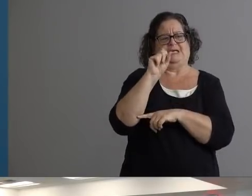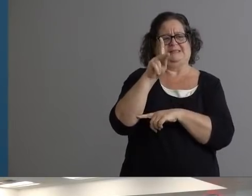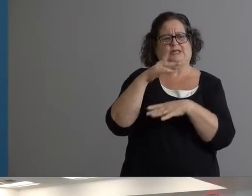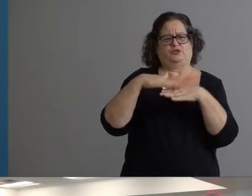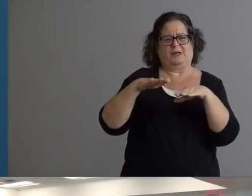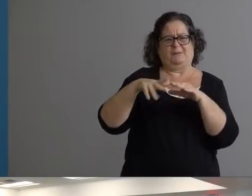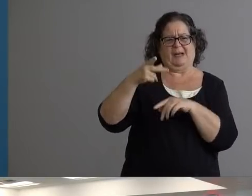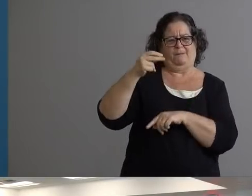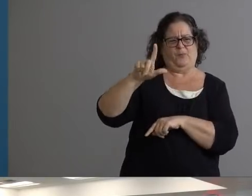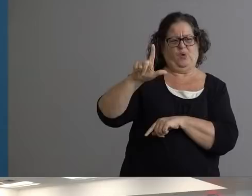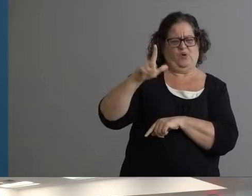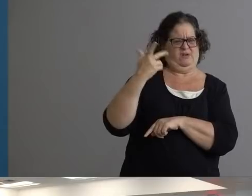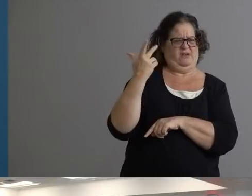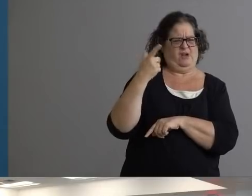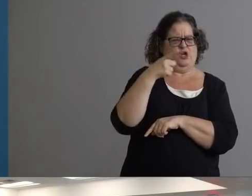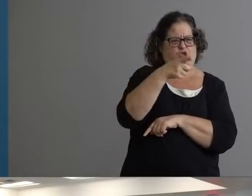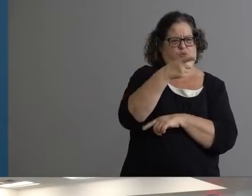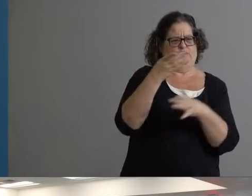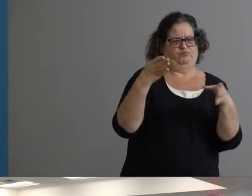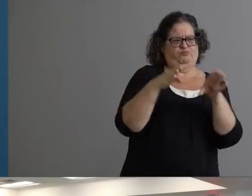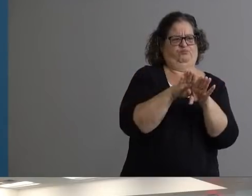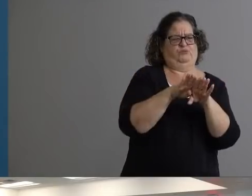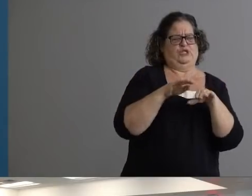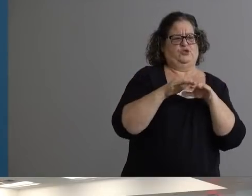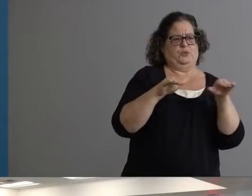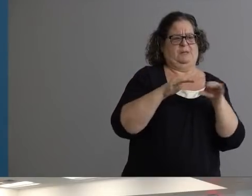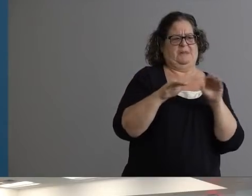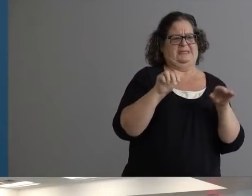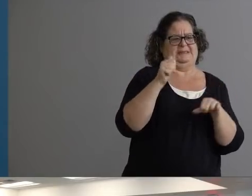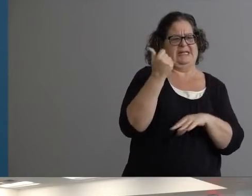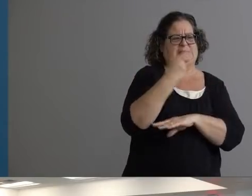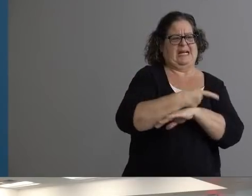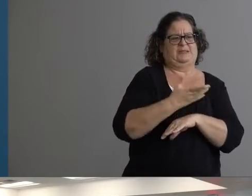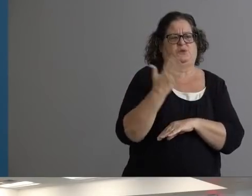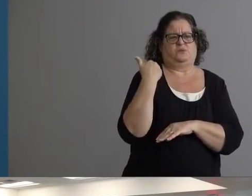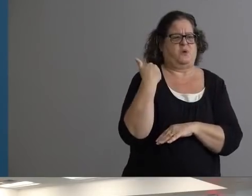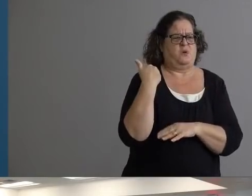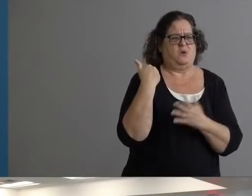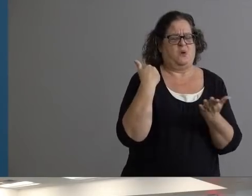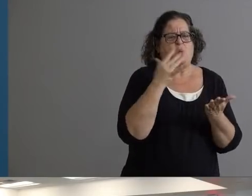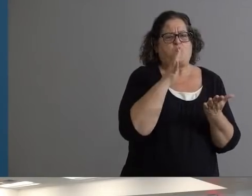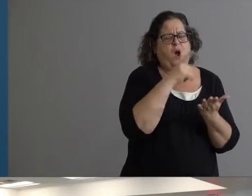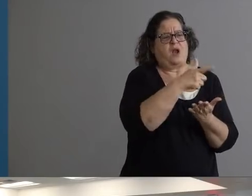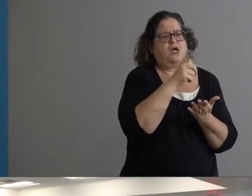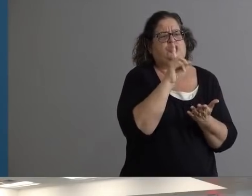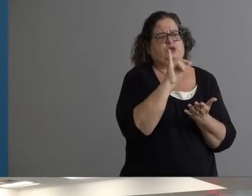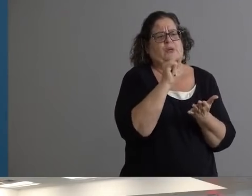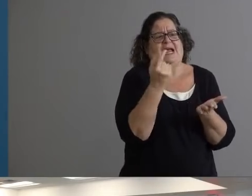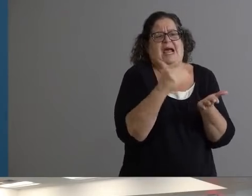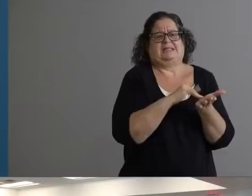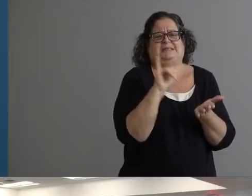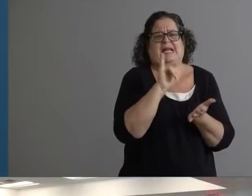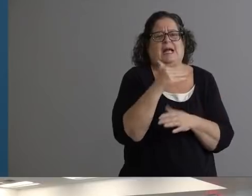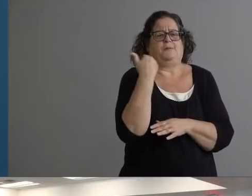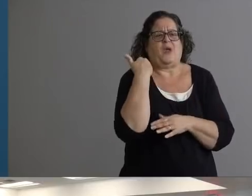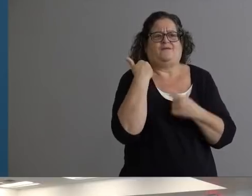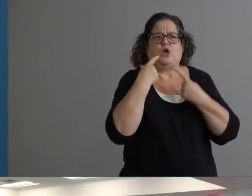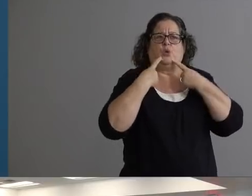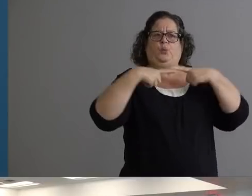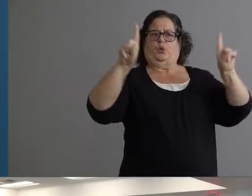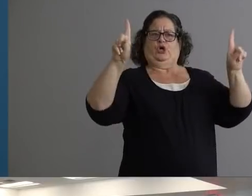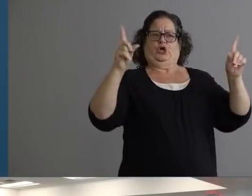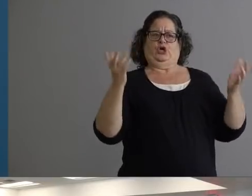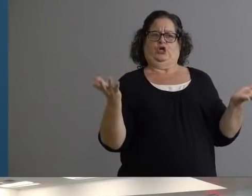you know worked before? I think what we did 10 days ago was to put enhanced guidance so that there weren't groups